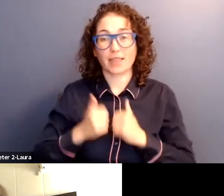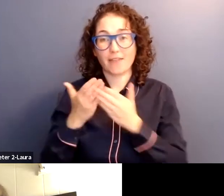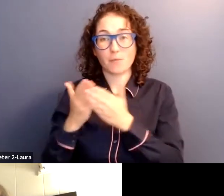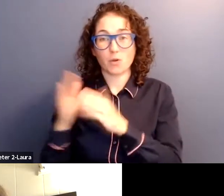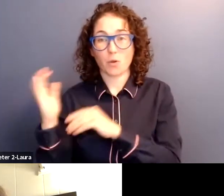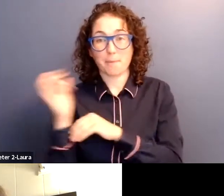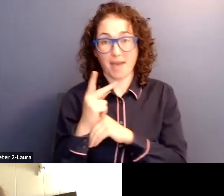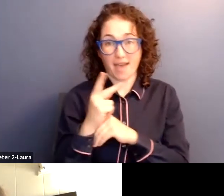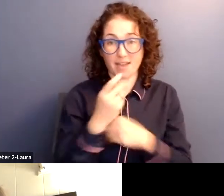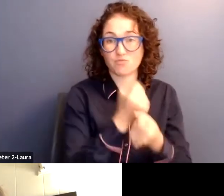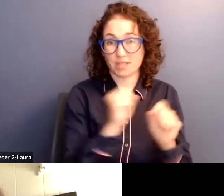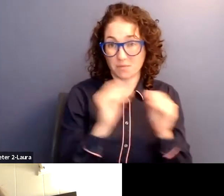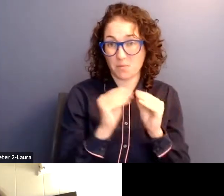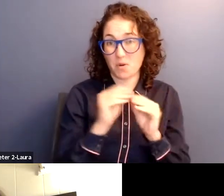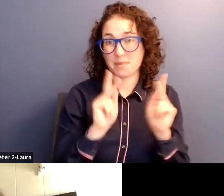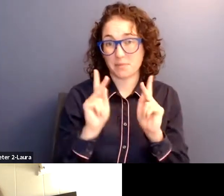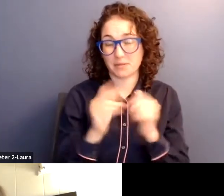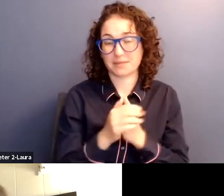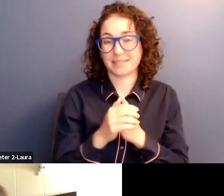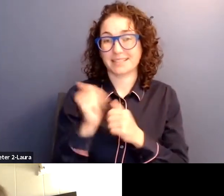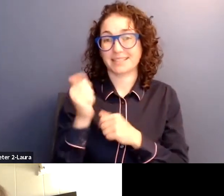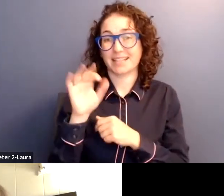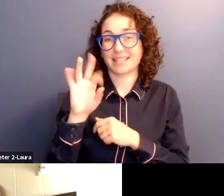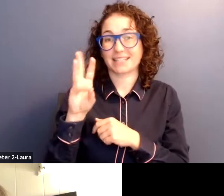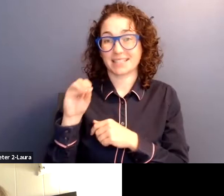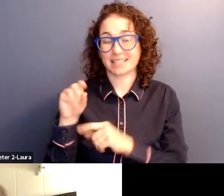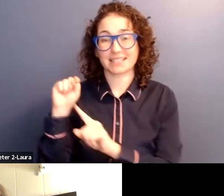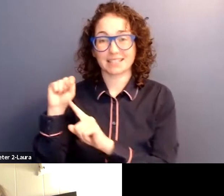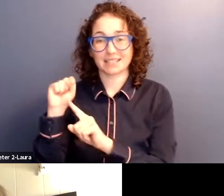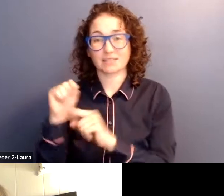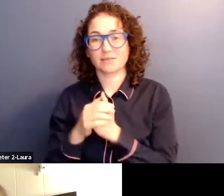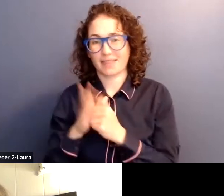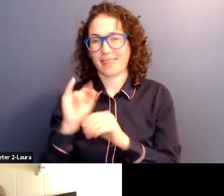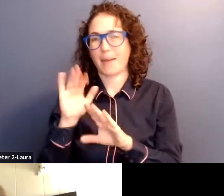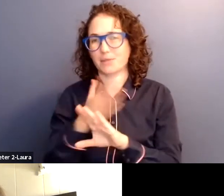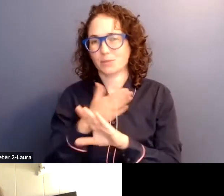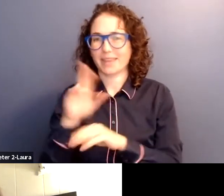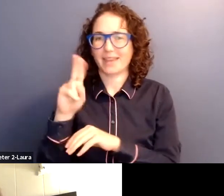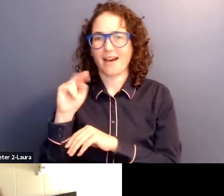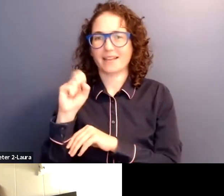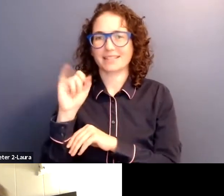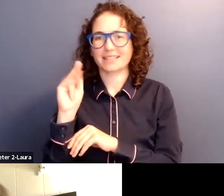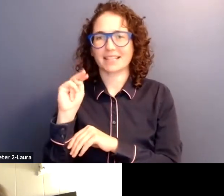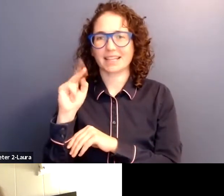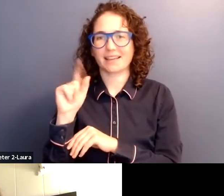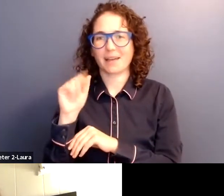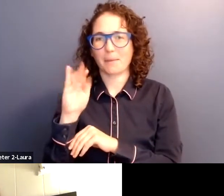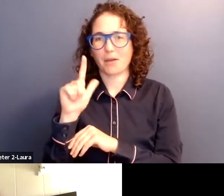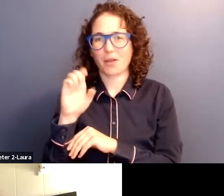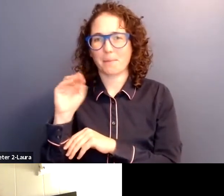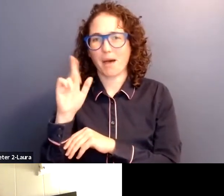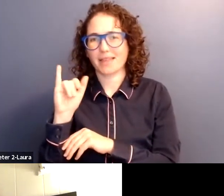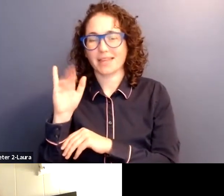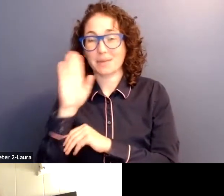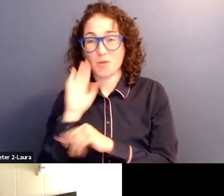rescue even more passengers. And in 1960, the musical, The Unsinkable Molly Brown, even opened on Broadway based